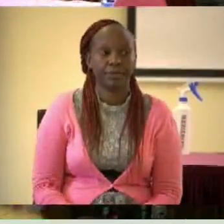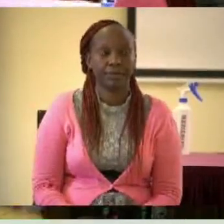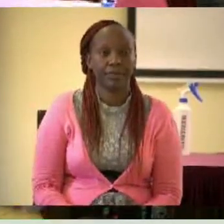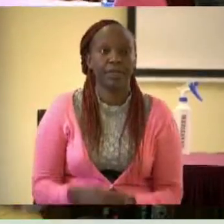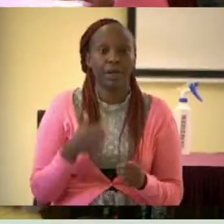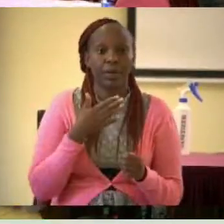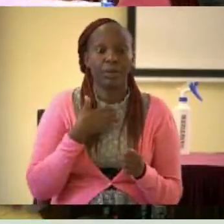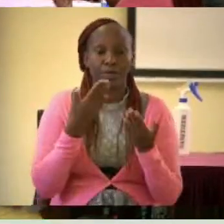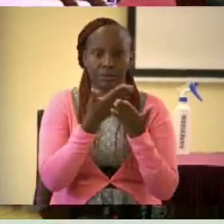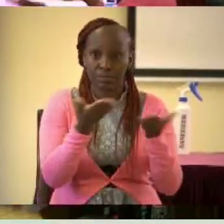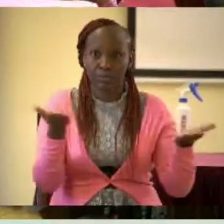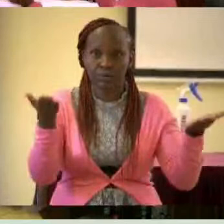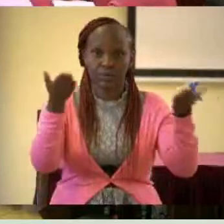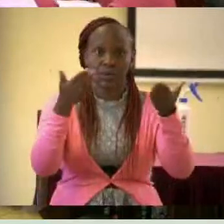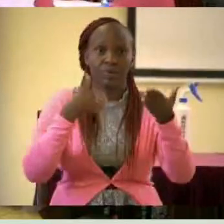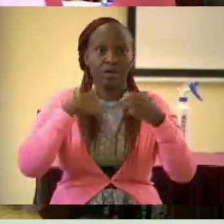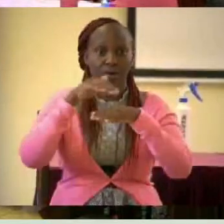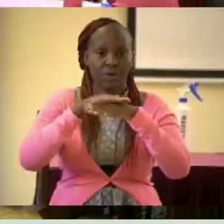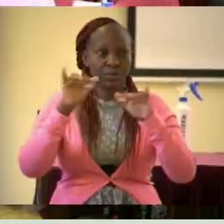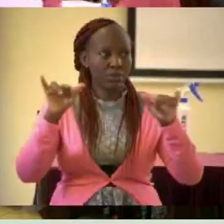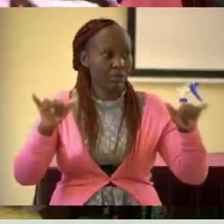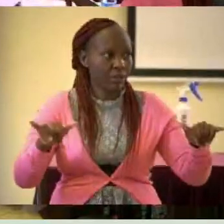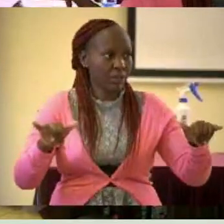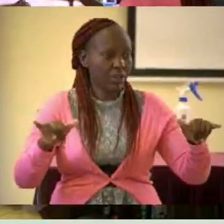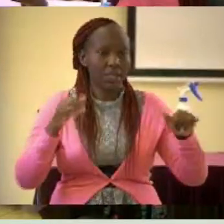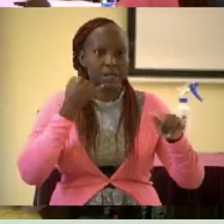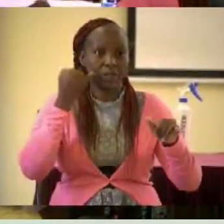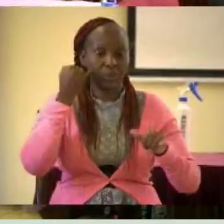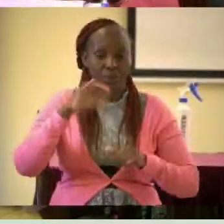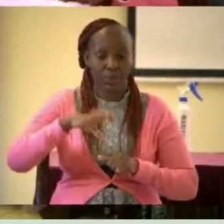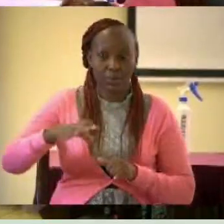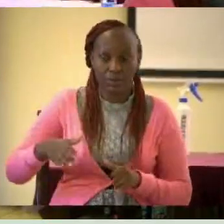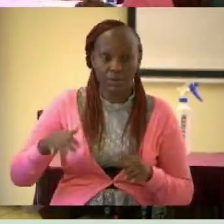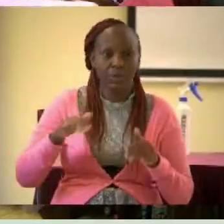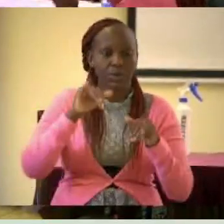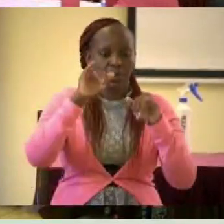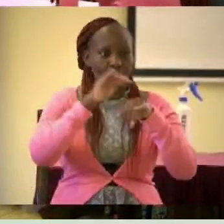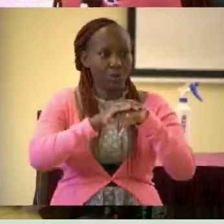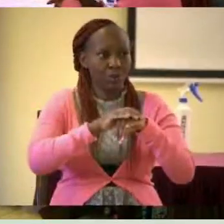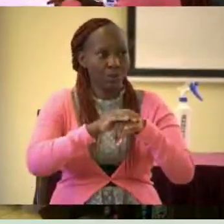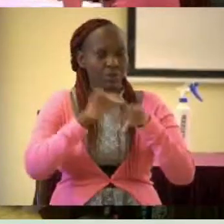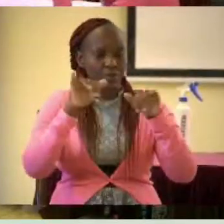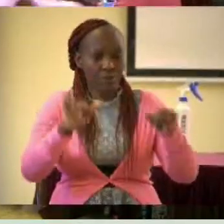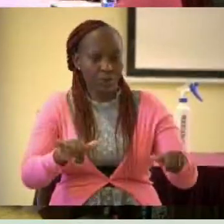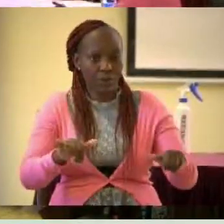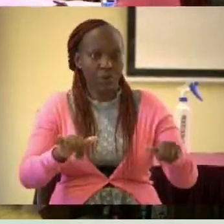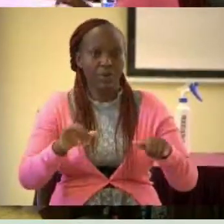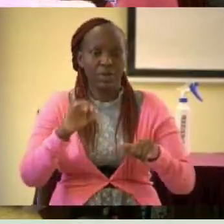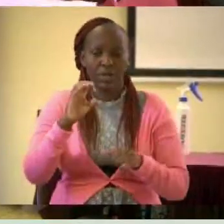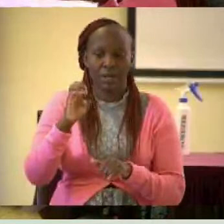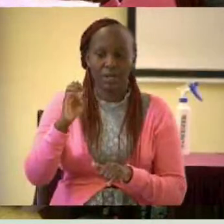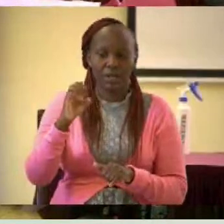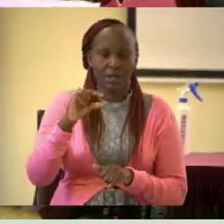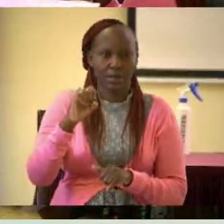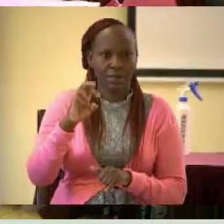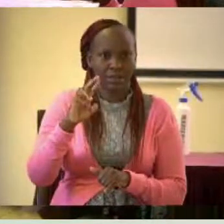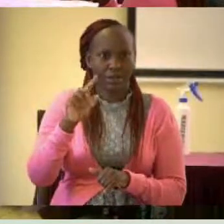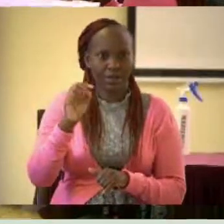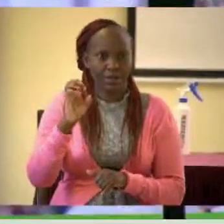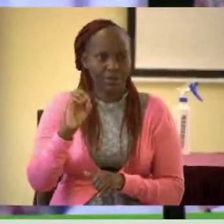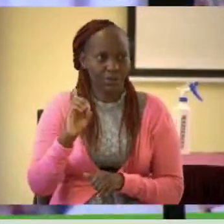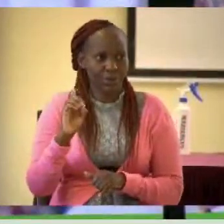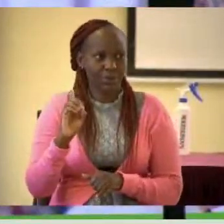to wish you a good stay in Nakuru County, a good stay in Egerton,